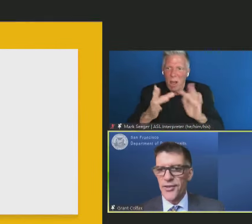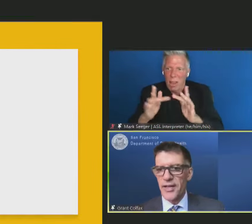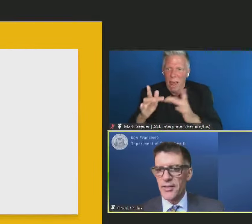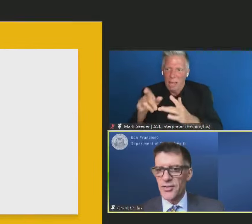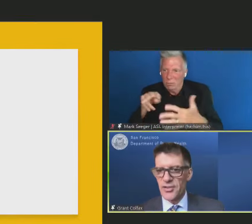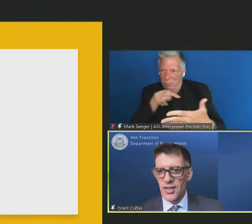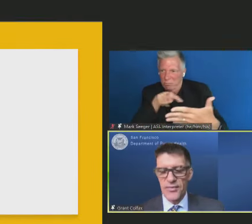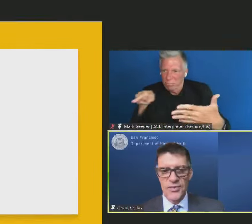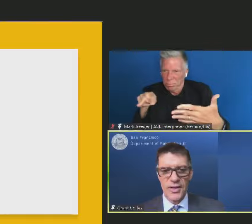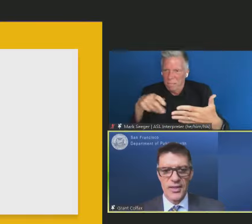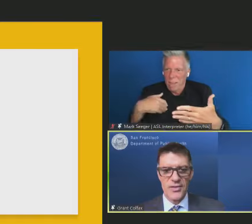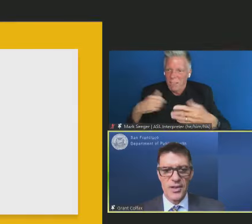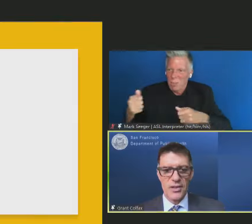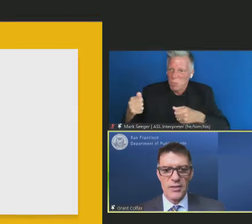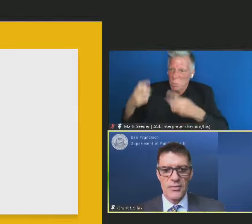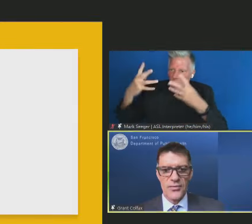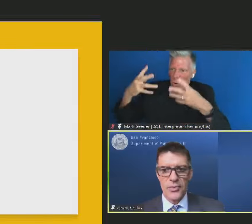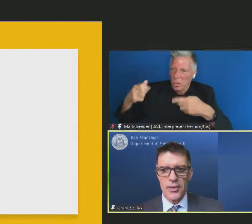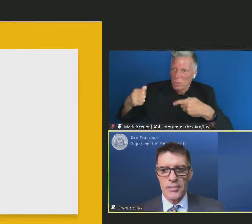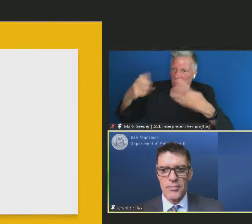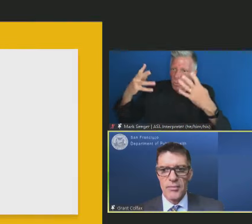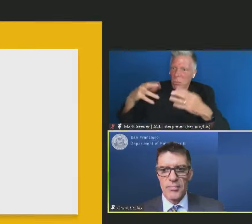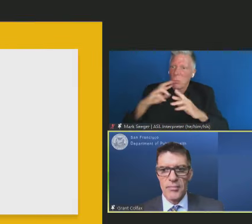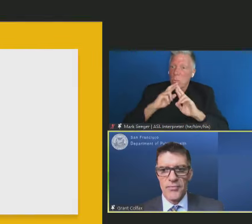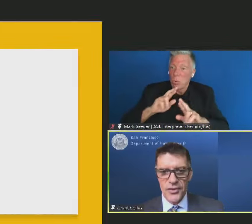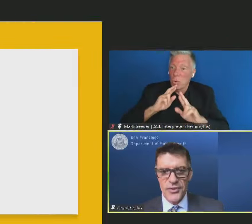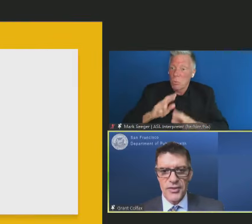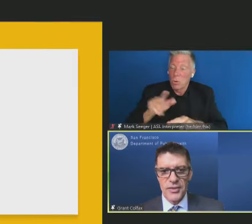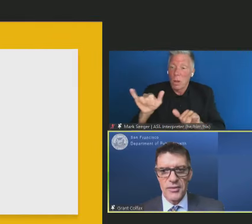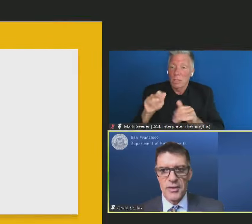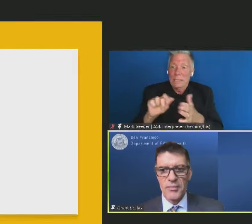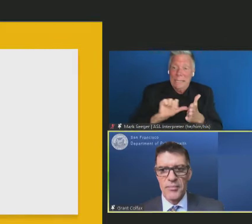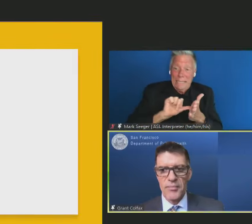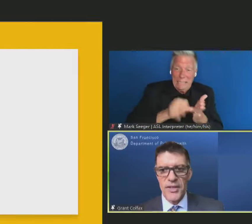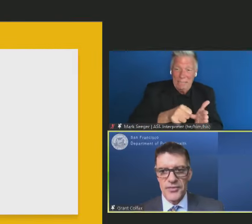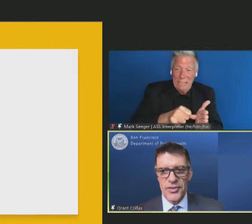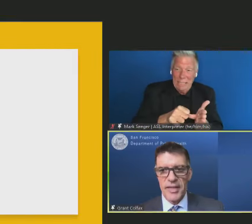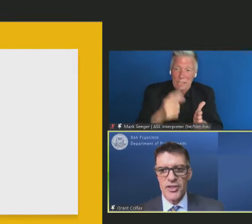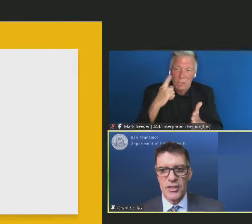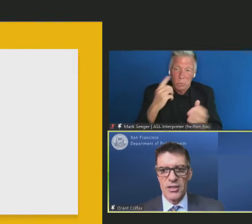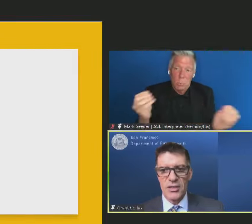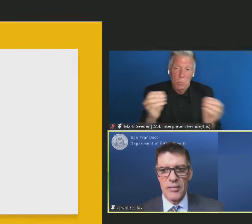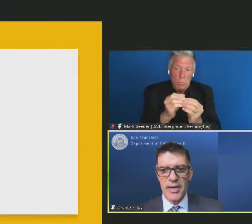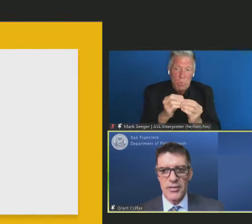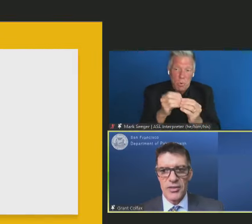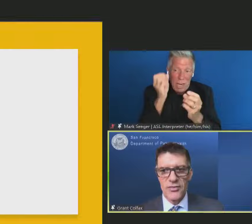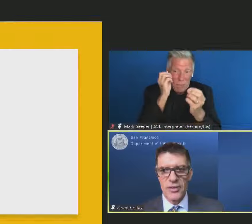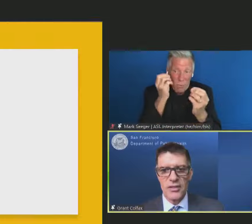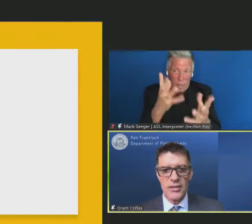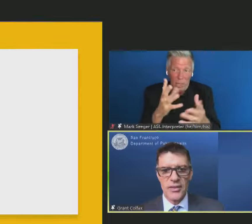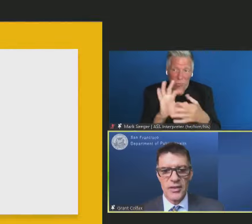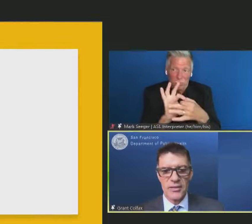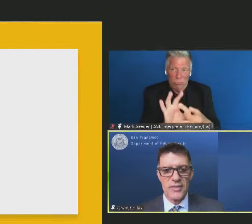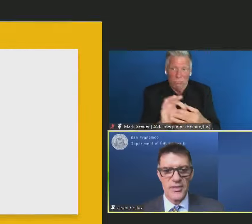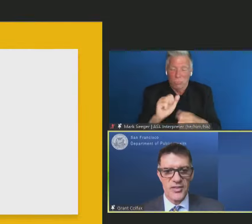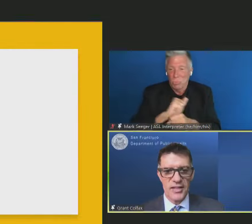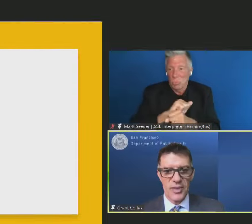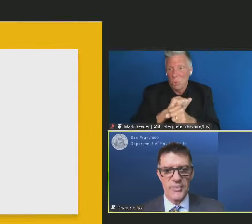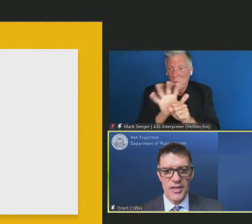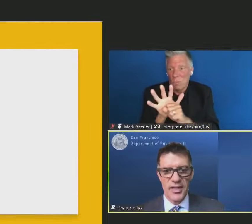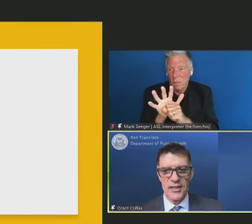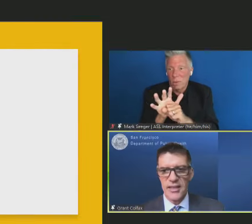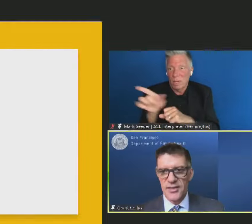And finally, just to emphasize, for further information about COVID, the